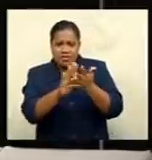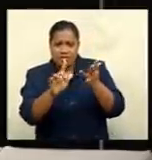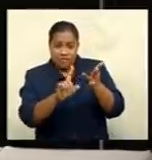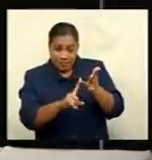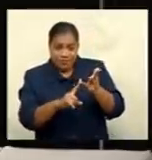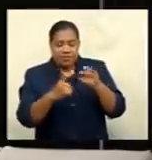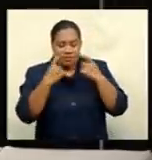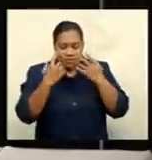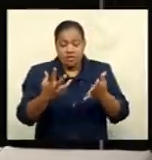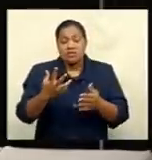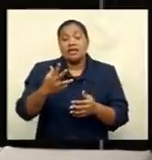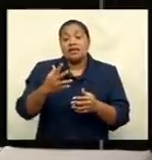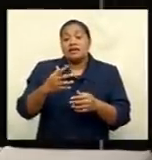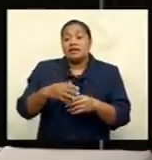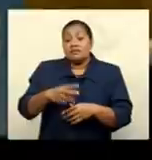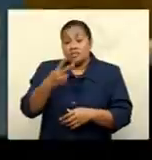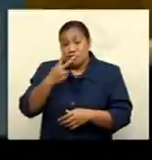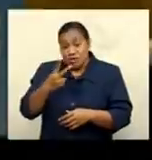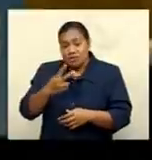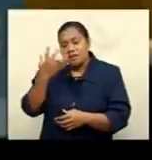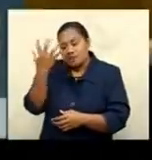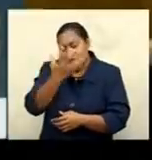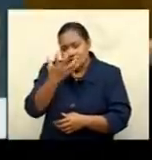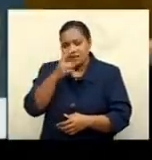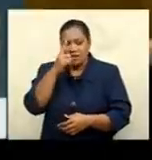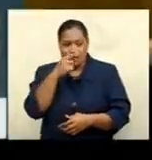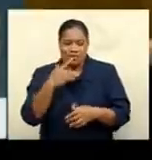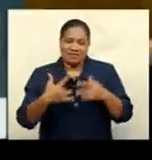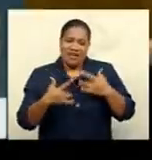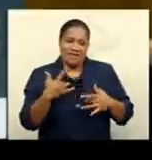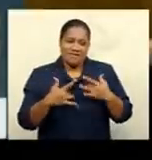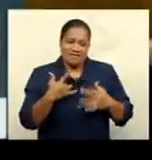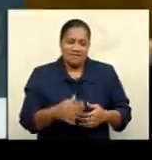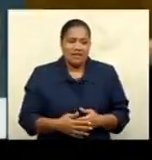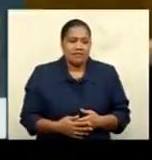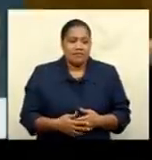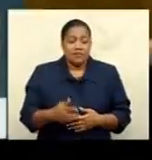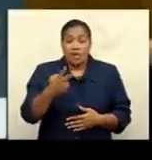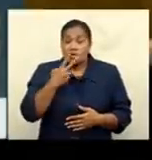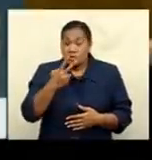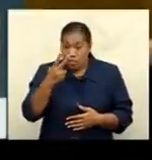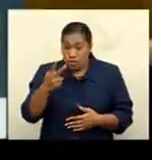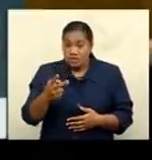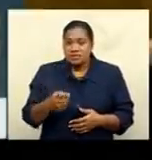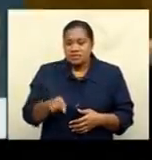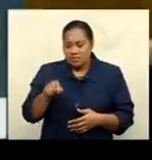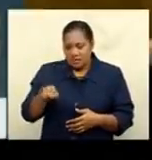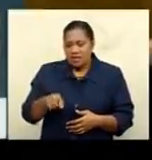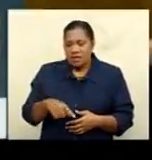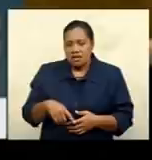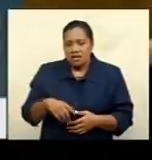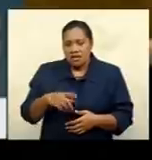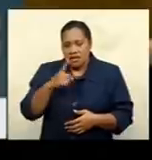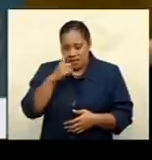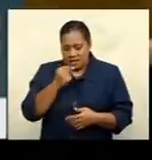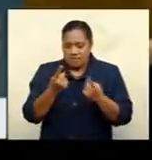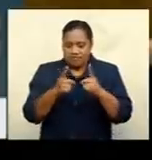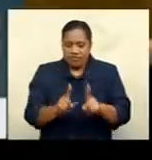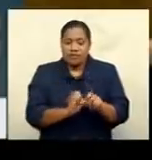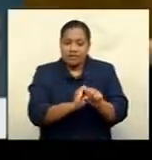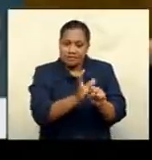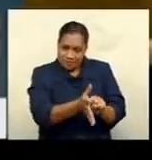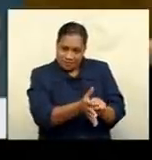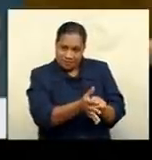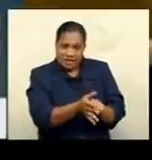smoking endangers people's lives. Ultimately, smokers are more likely to die from COVID-19 disease than someone who has